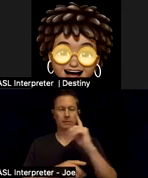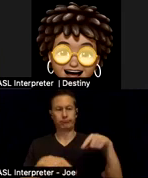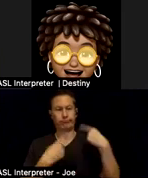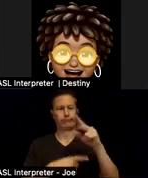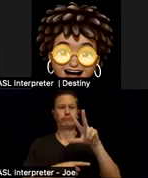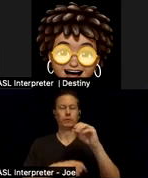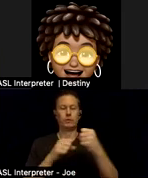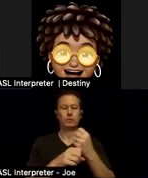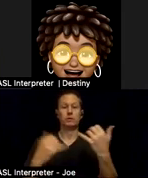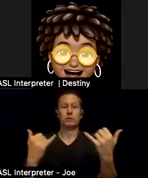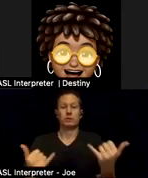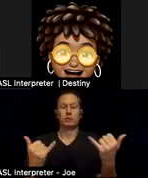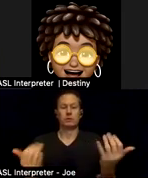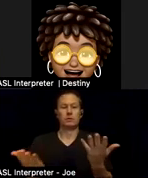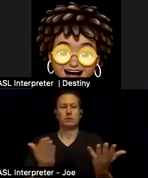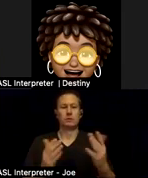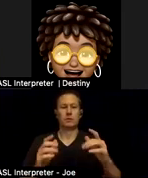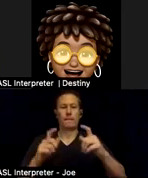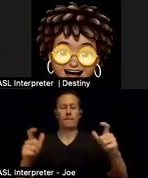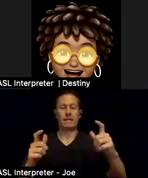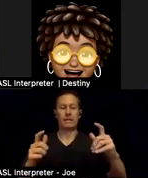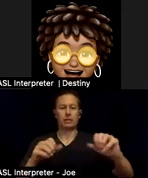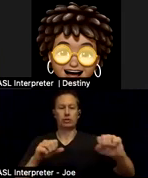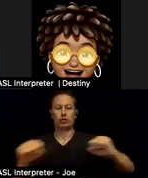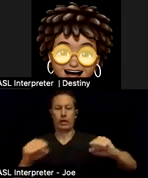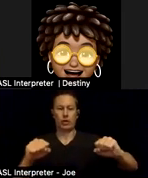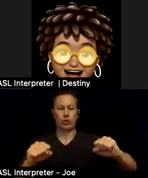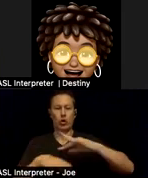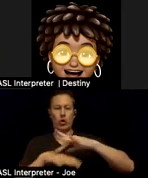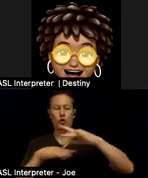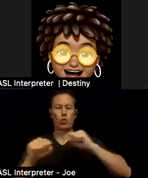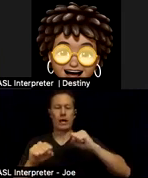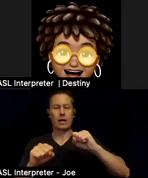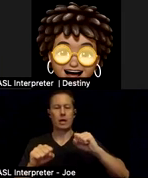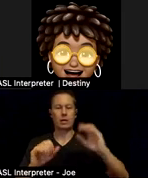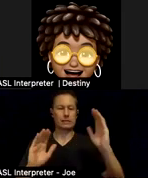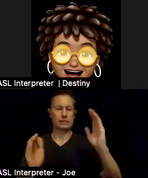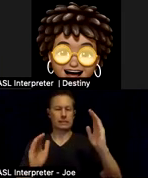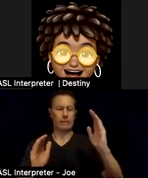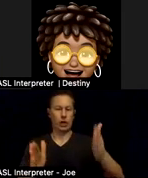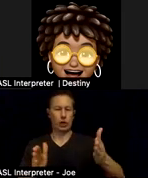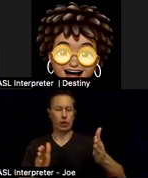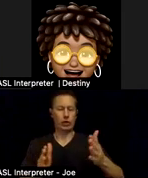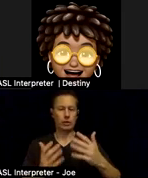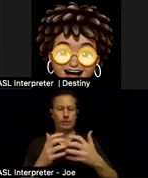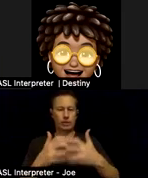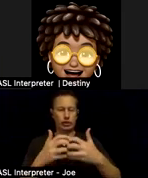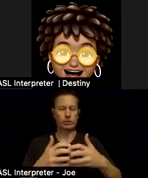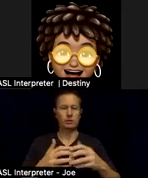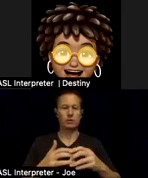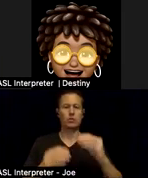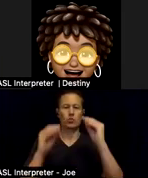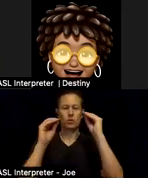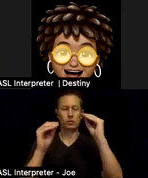are inside the Big Shaker Earthquake Simulator. We're going to teach you how to secure the items inside your home with our line of quake